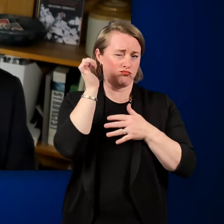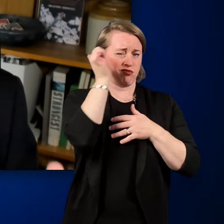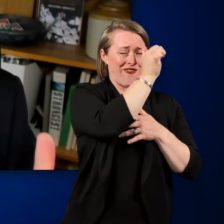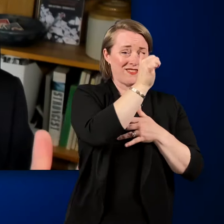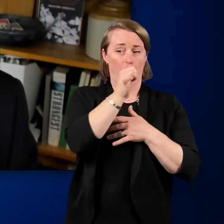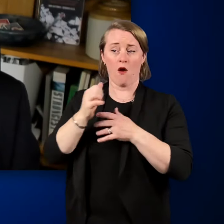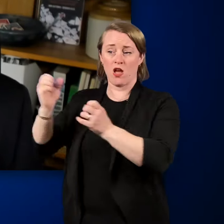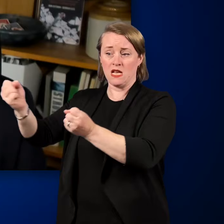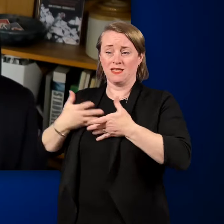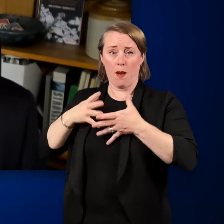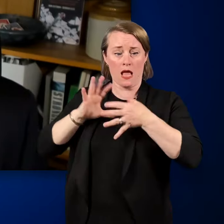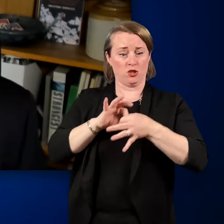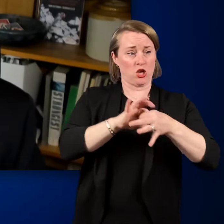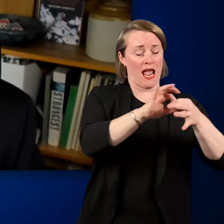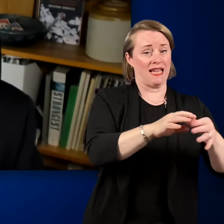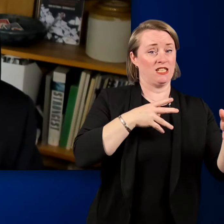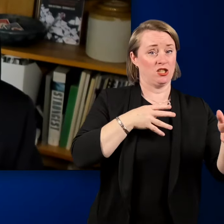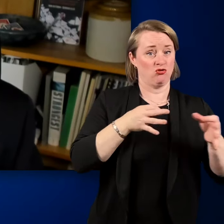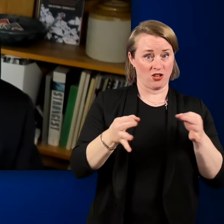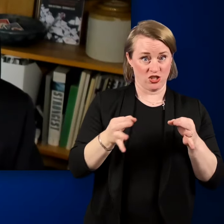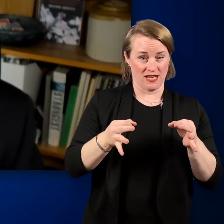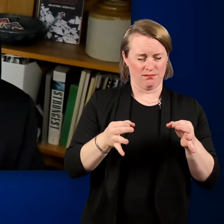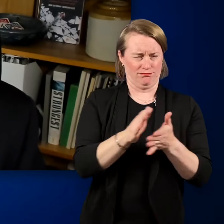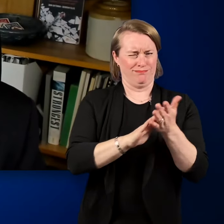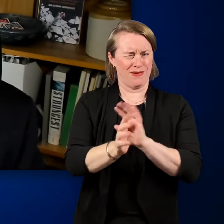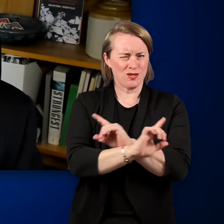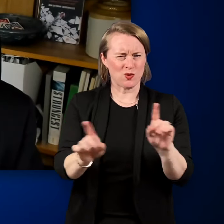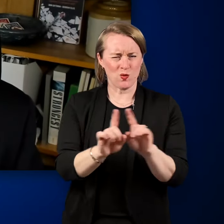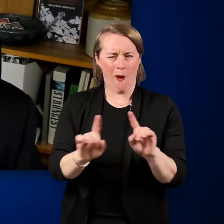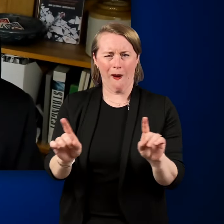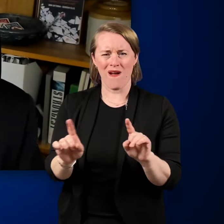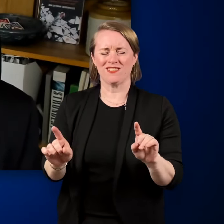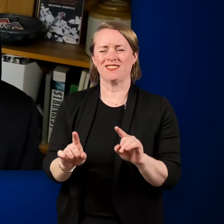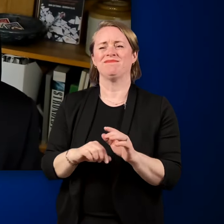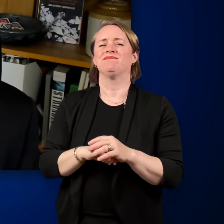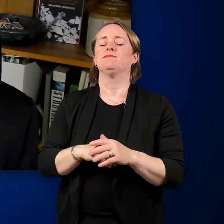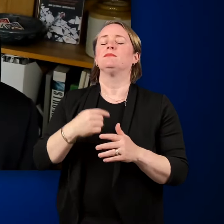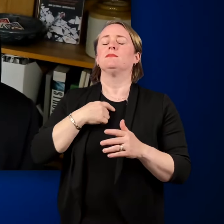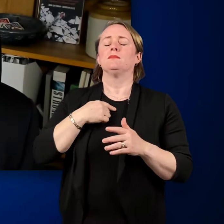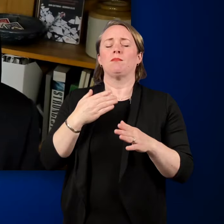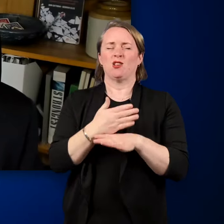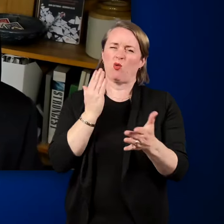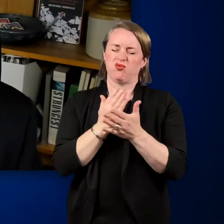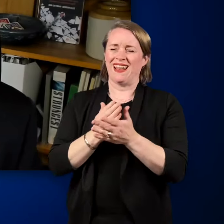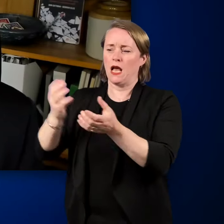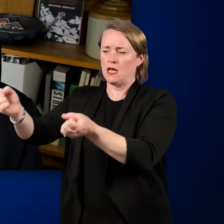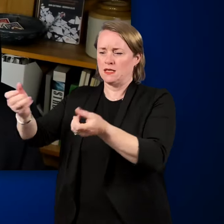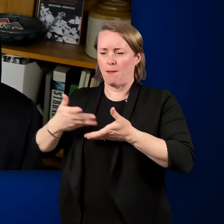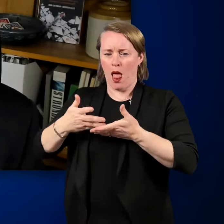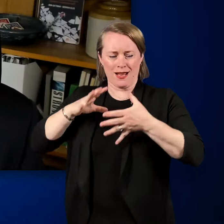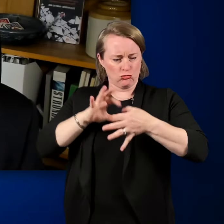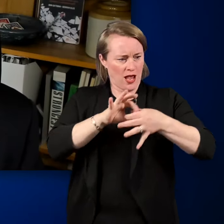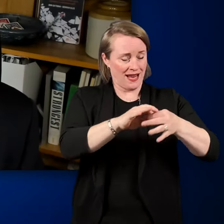mean? Well, I see my job as challenging and inspiring supply chain and business leaders